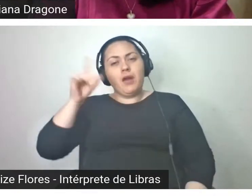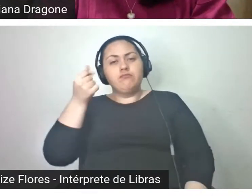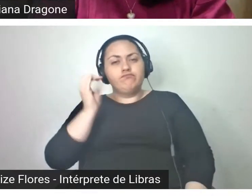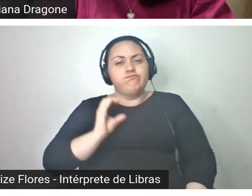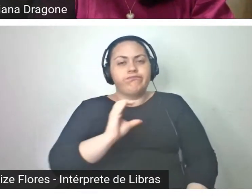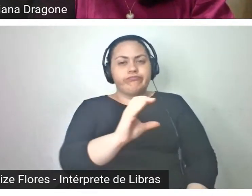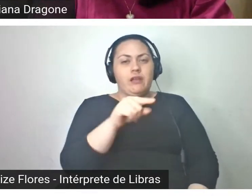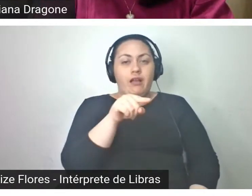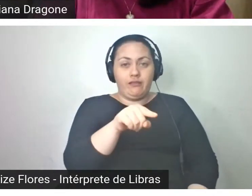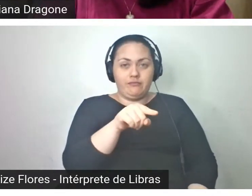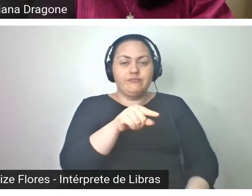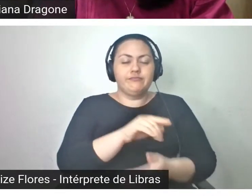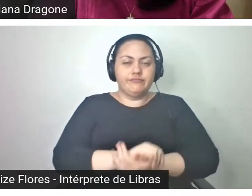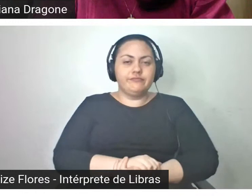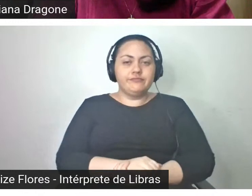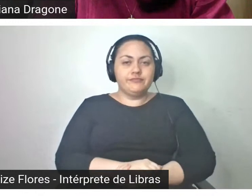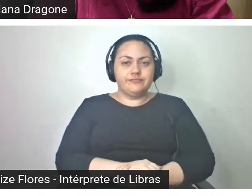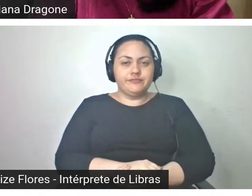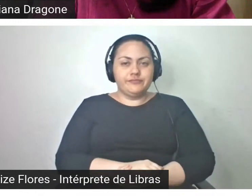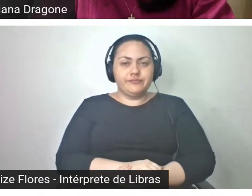federal.